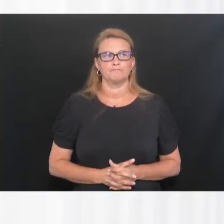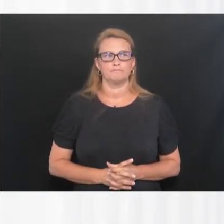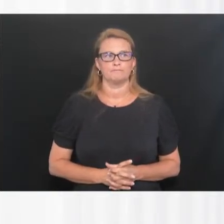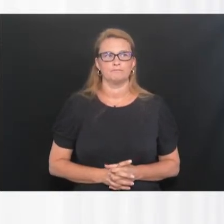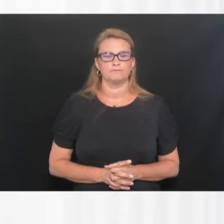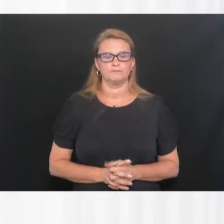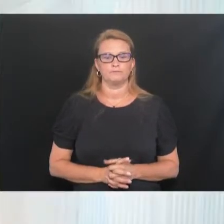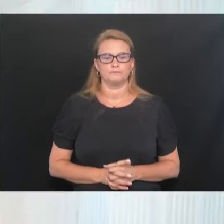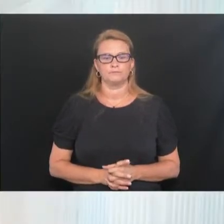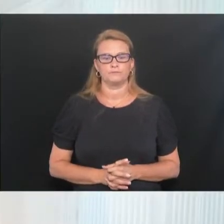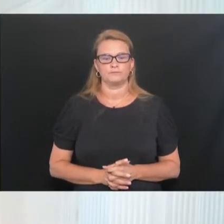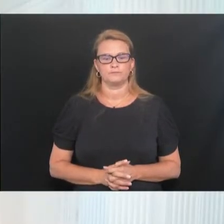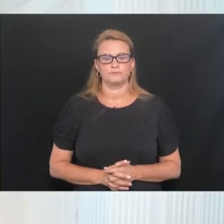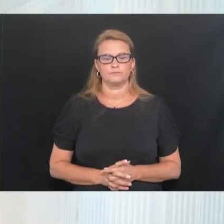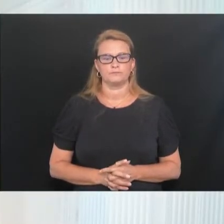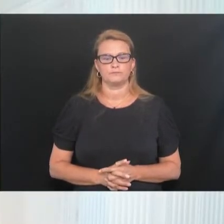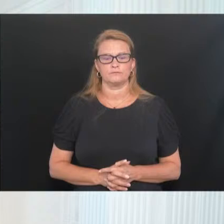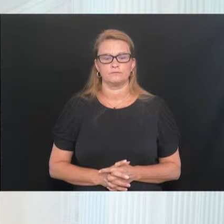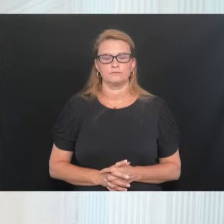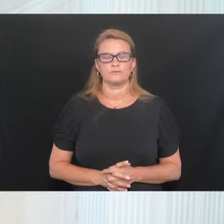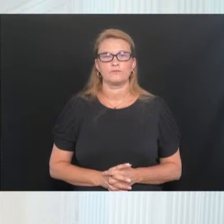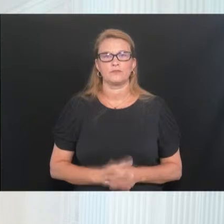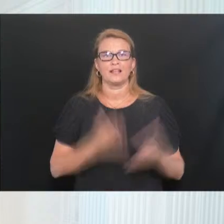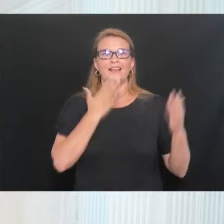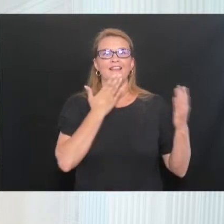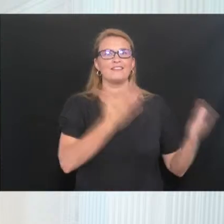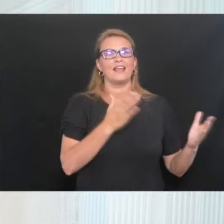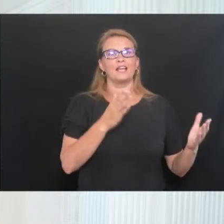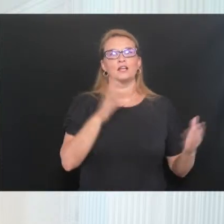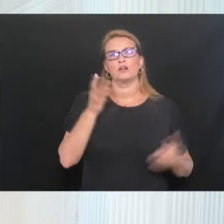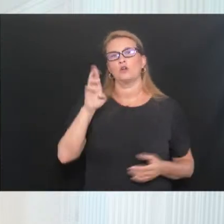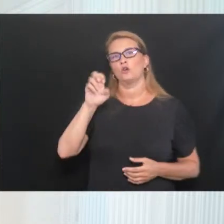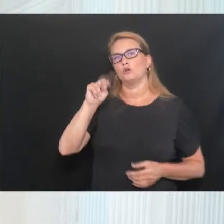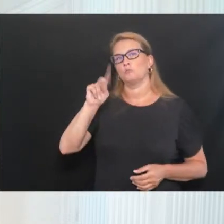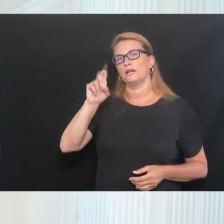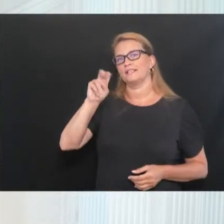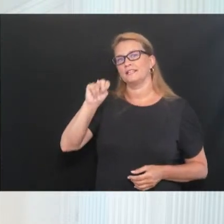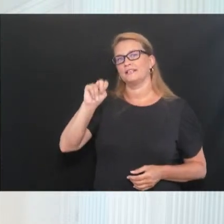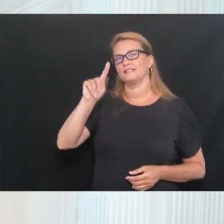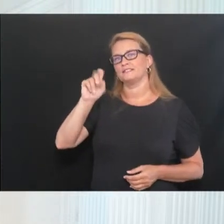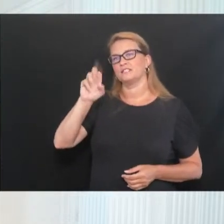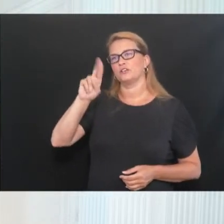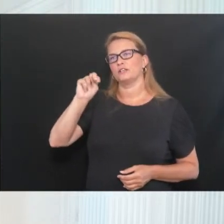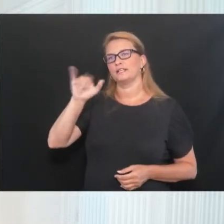So what? All right, thank you, Brad. Next, we'll go to Brendan Tierney with WSAZ.